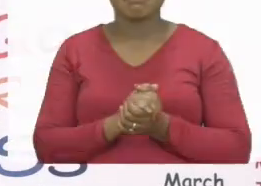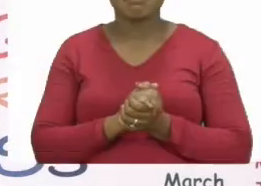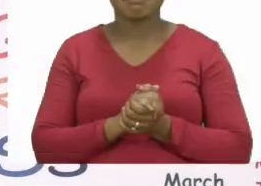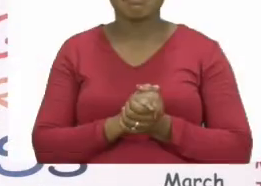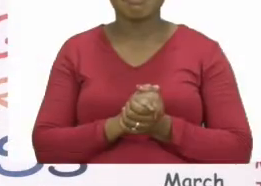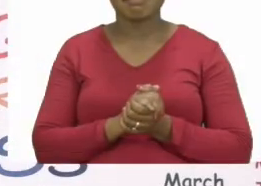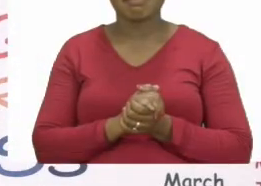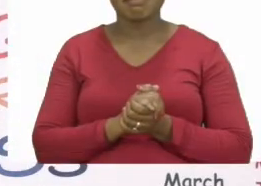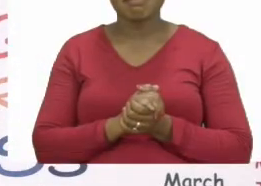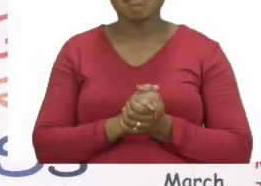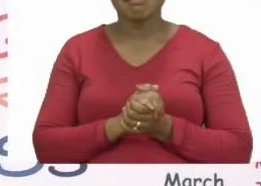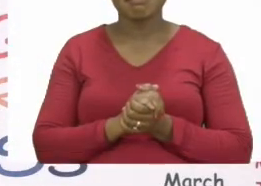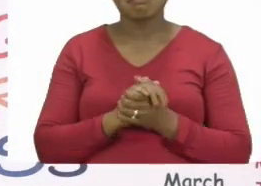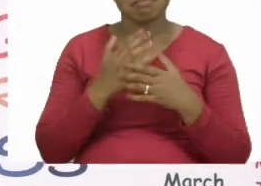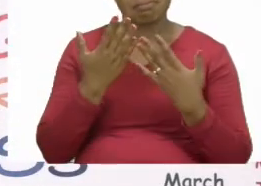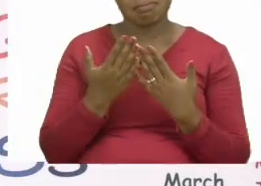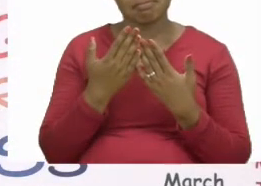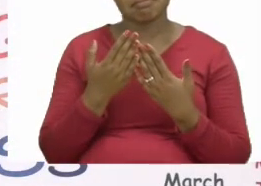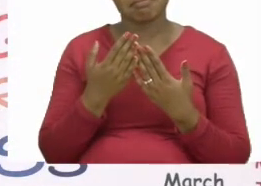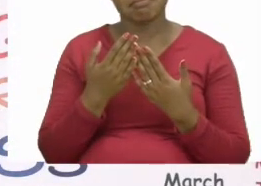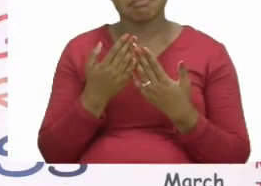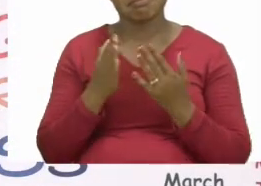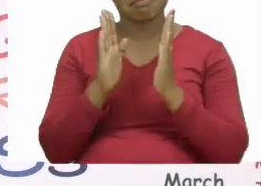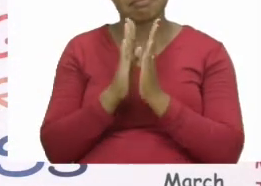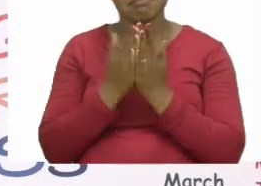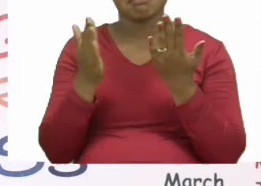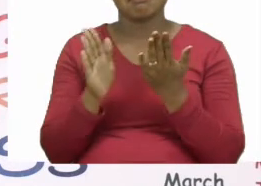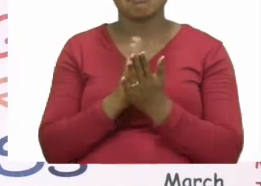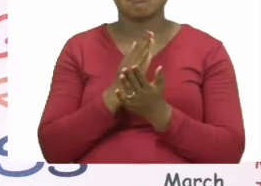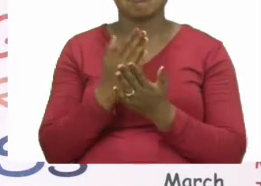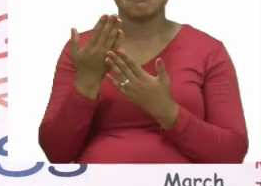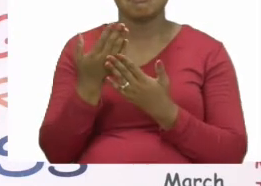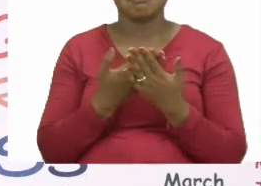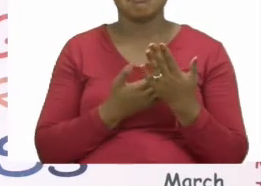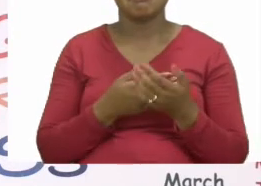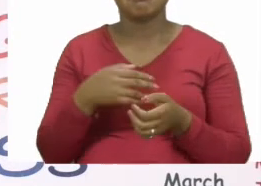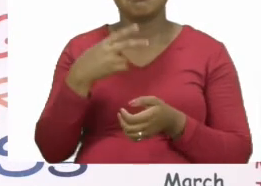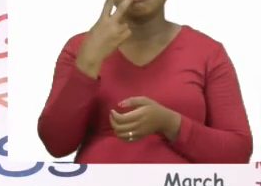For the first part of our lesson today, let's turn our booklets to page